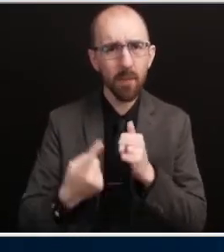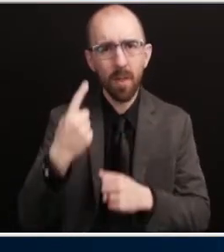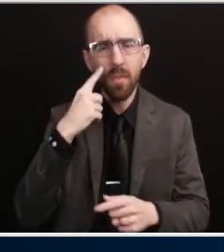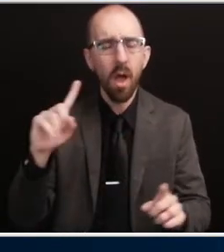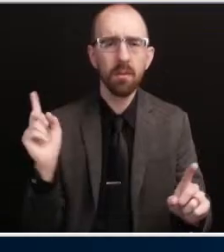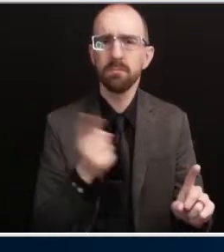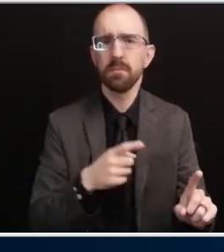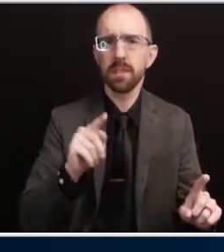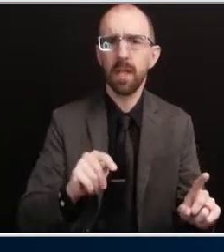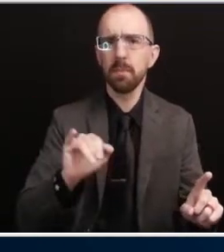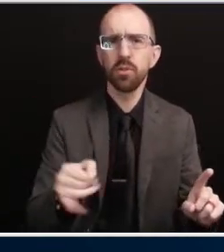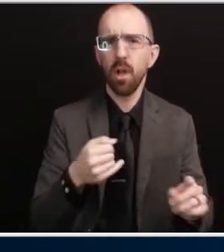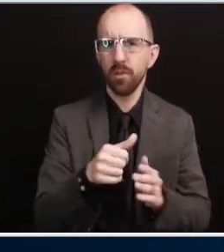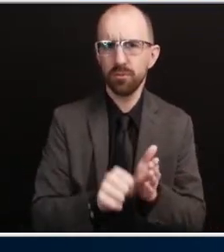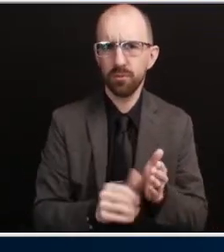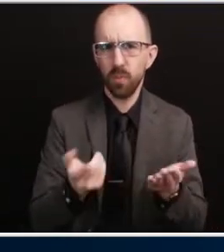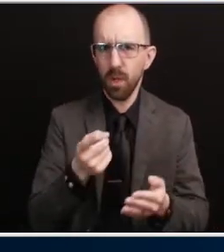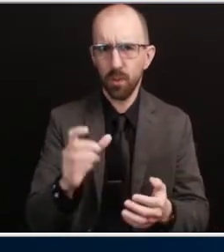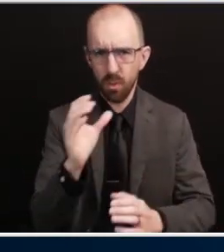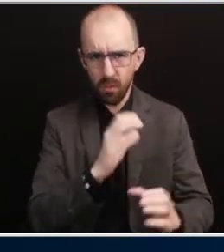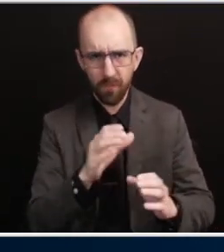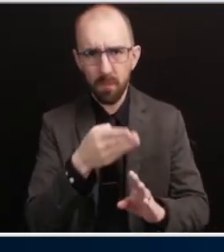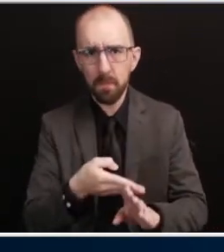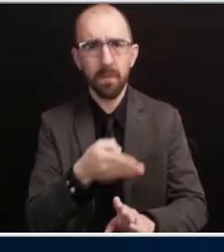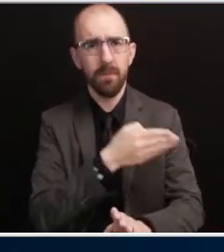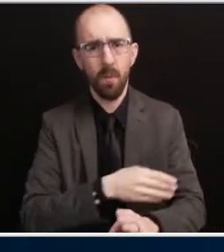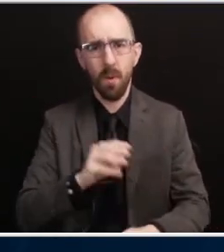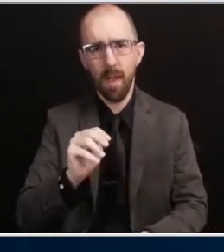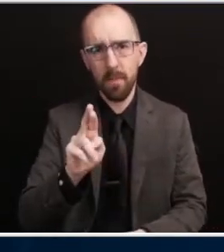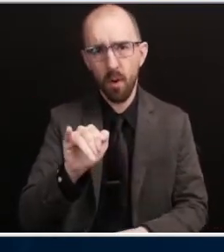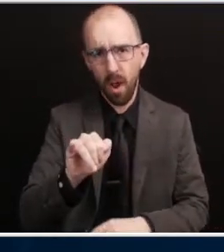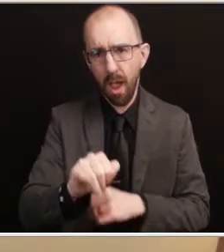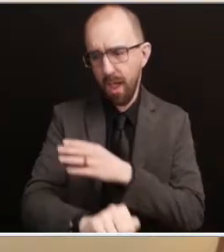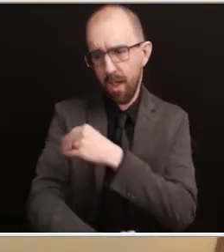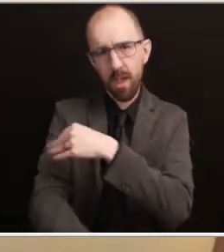looking for clinically before the MRI even confirms that?